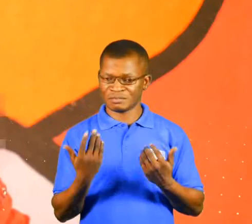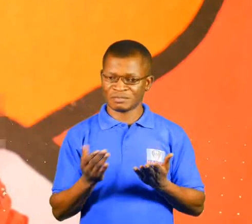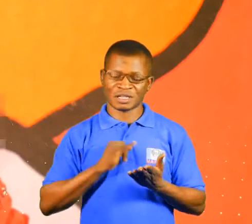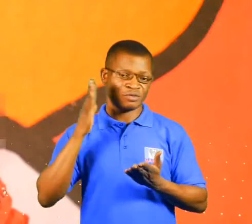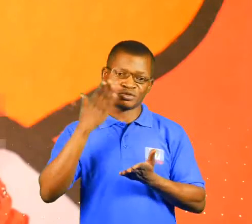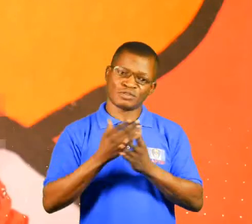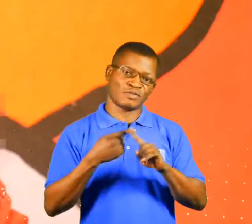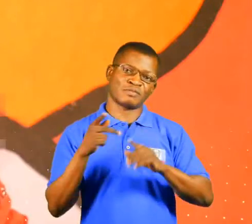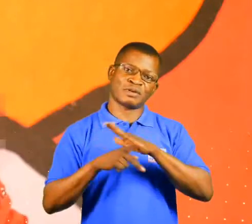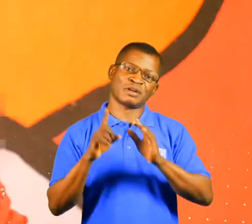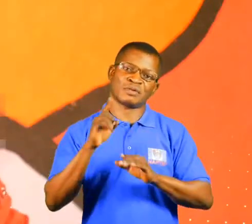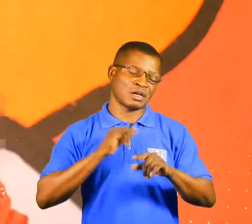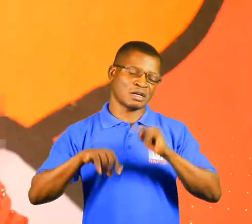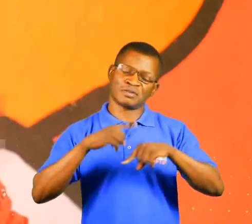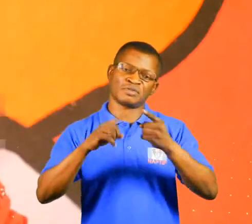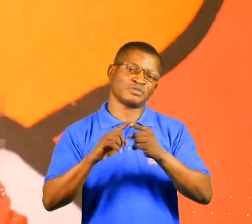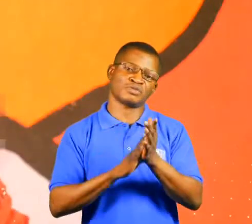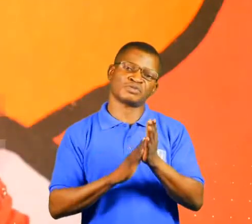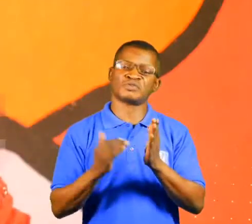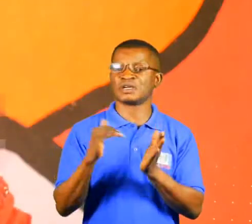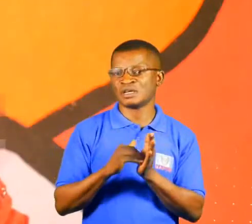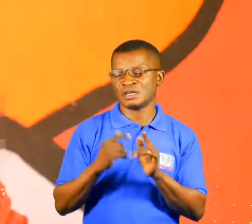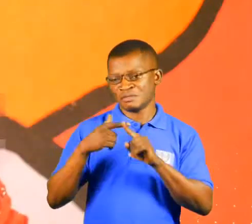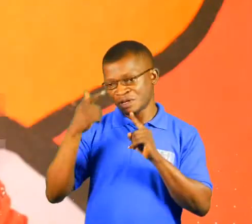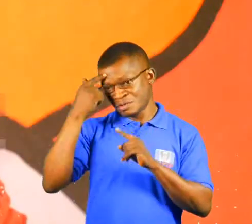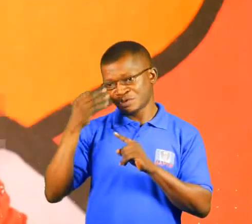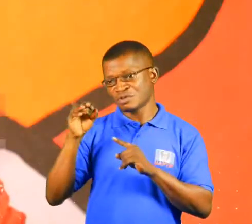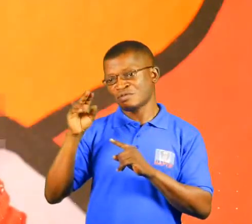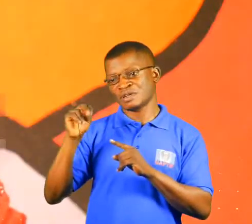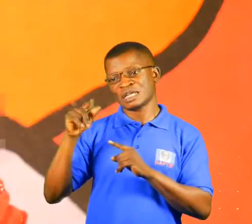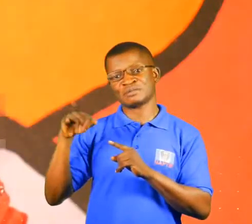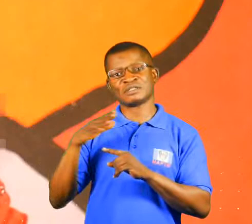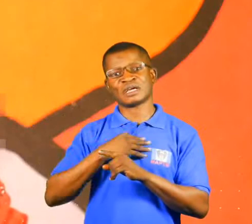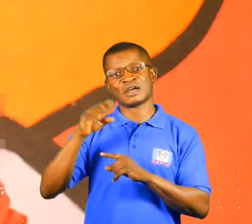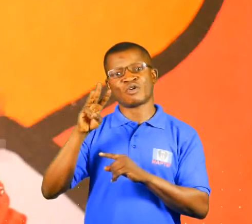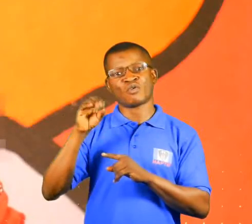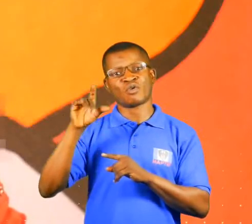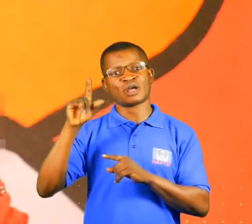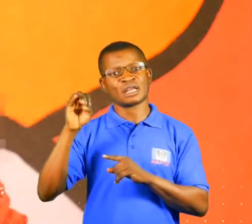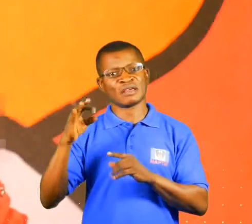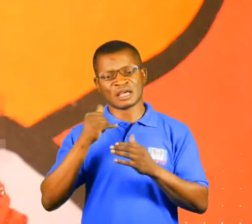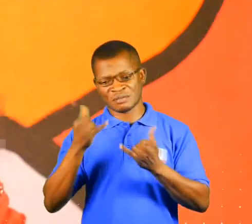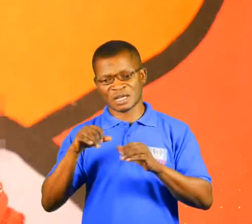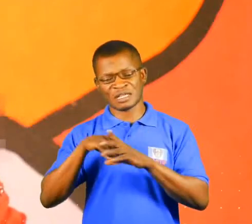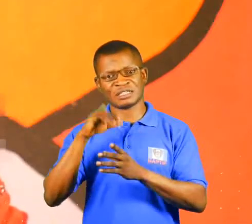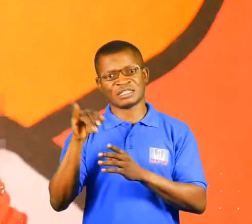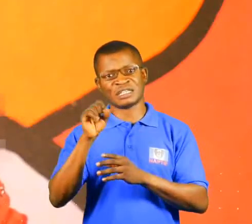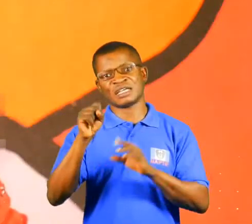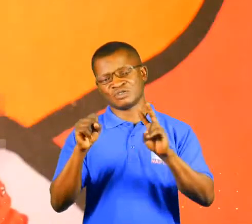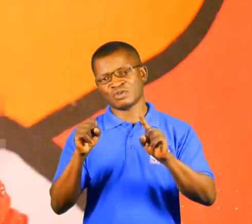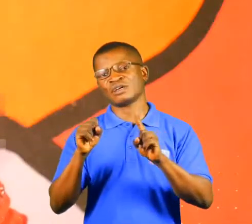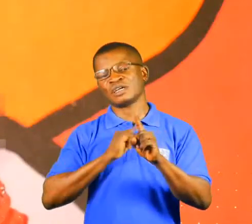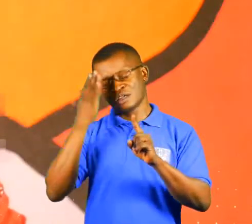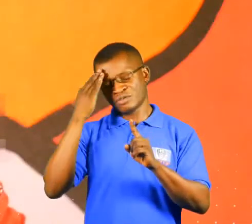could have stopped from primary 1. I'm not sure I'll go to school again. But because of NAPTIP and Whatcliffe, I am now in JS1. And by the grace of God,